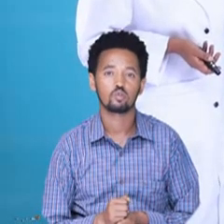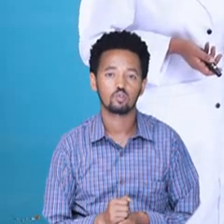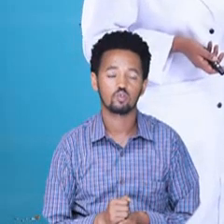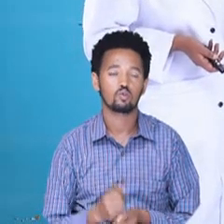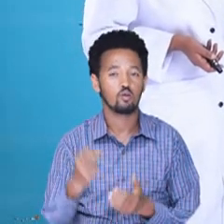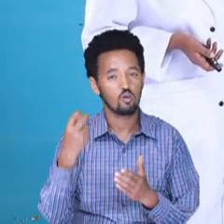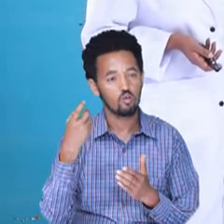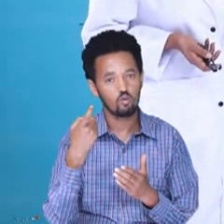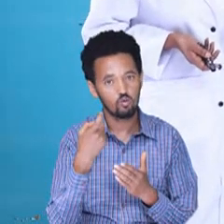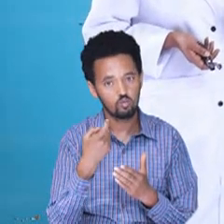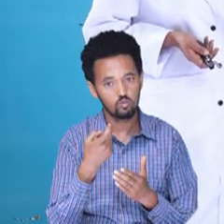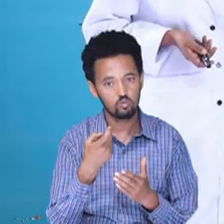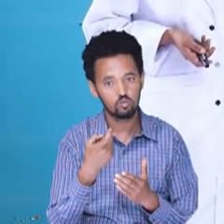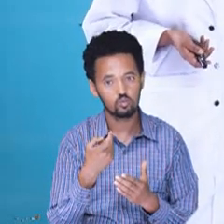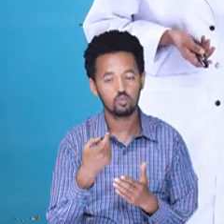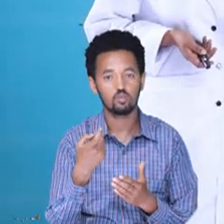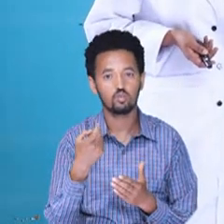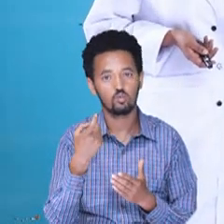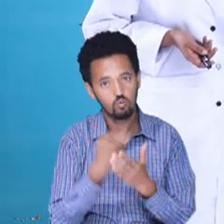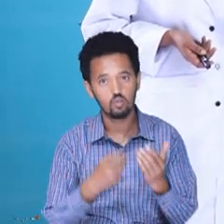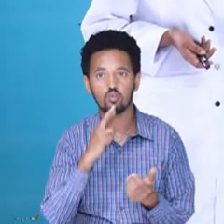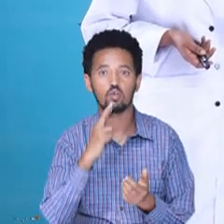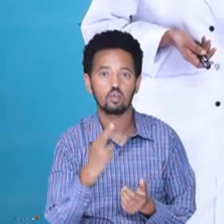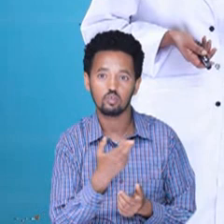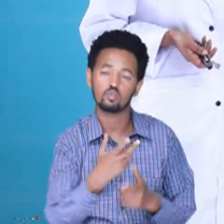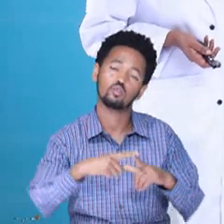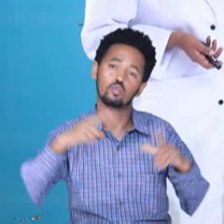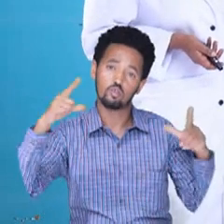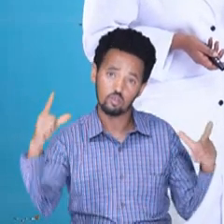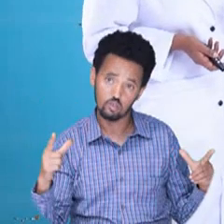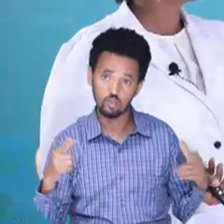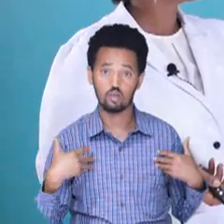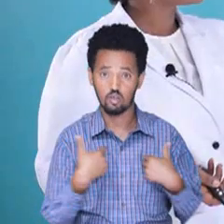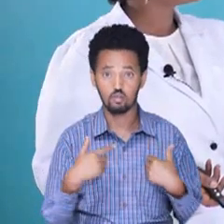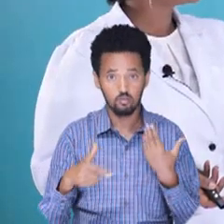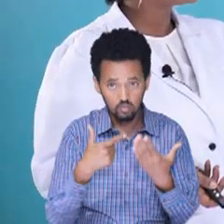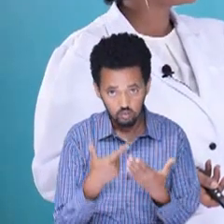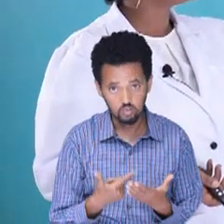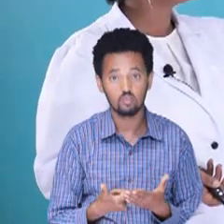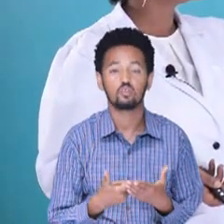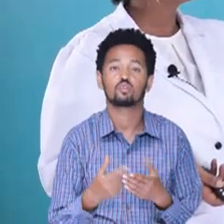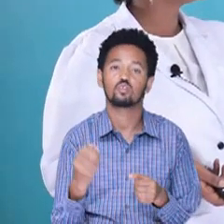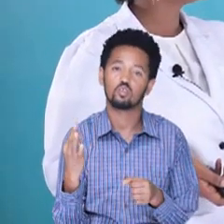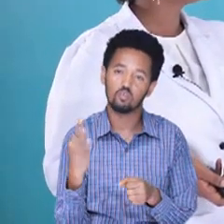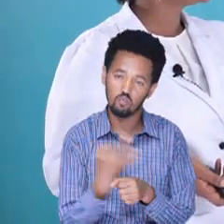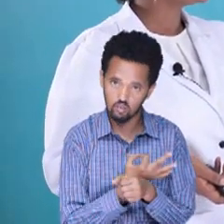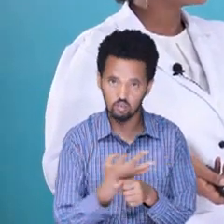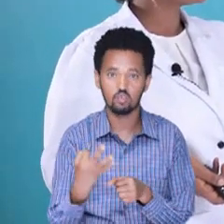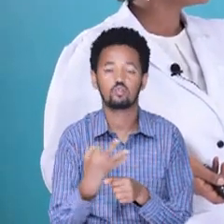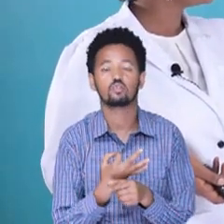What are the factors that affect wild animals? These factors are illegal